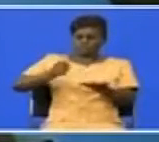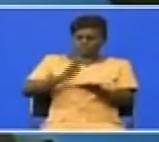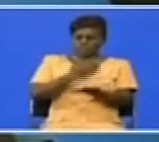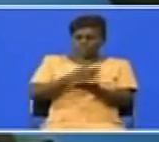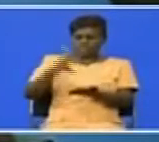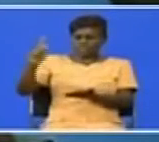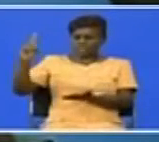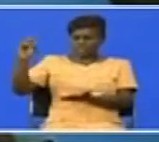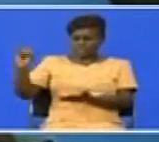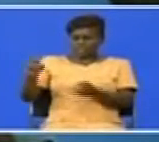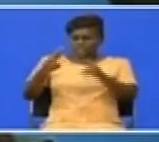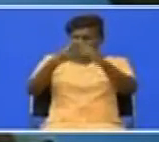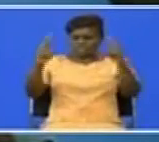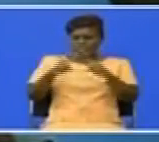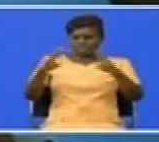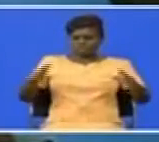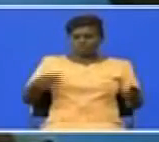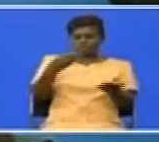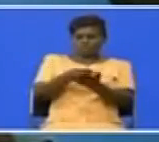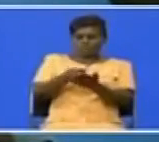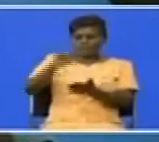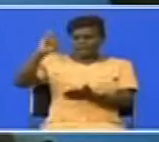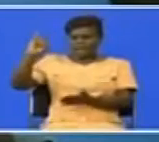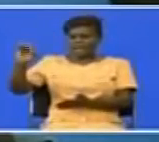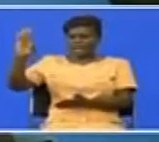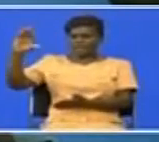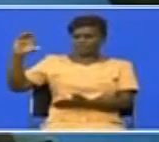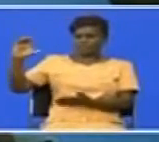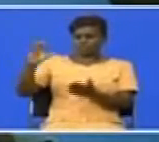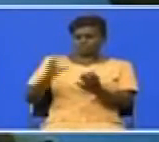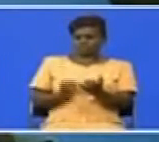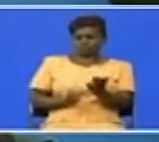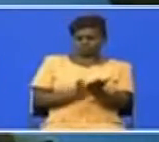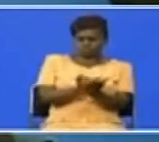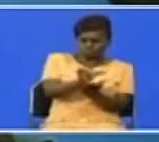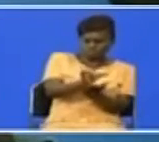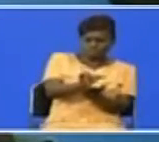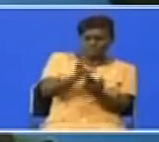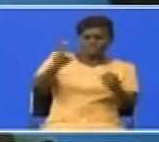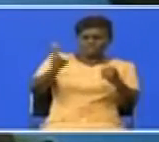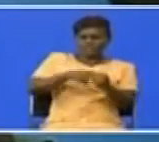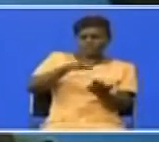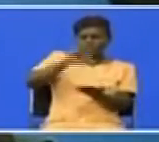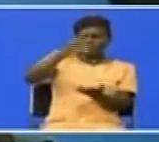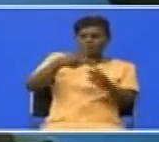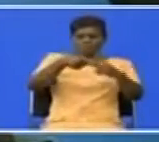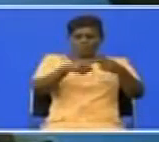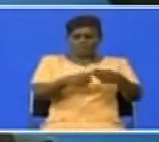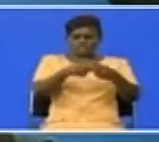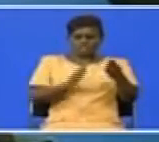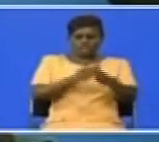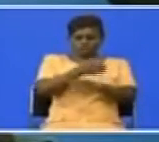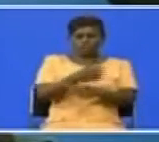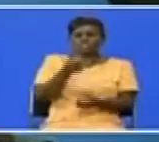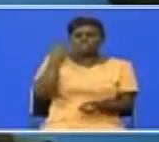Ktda and the International Finance Corporation, IFC, to fund the construction of 7 small hydropower projects across